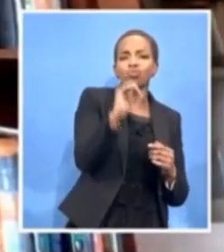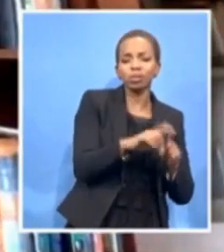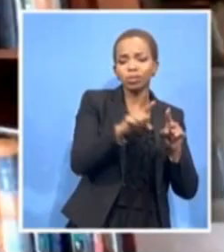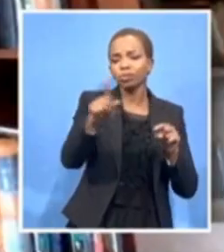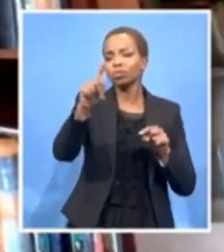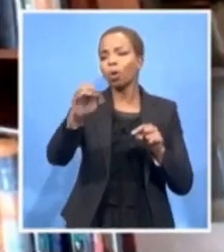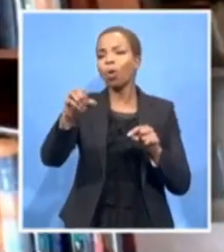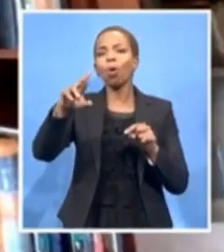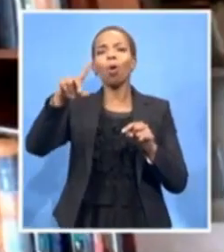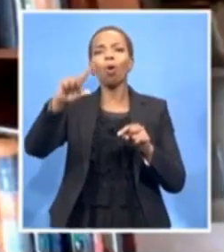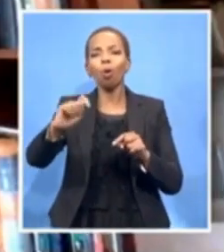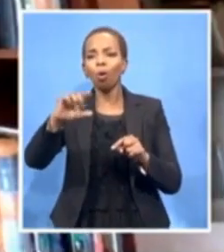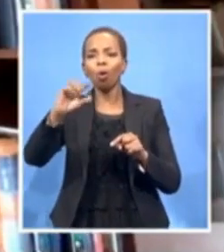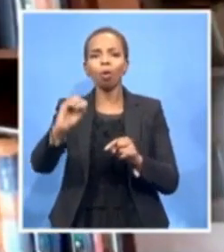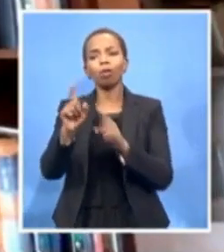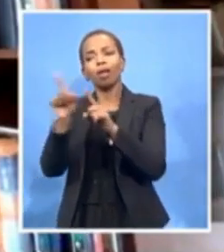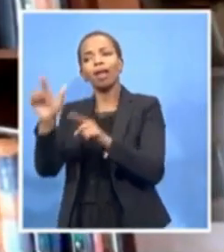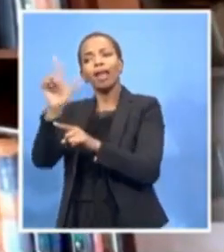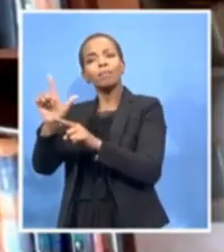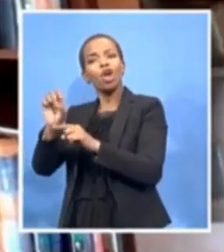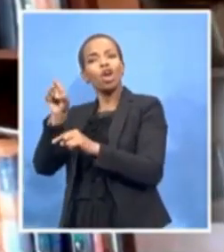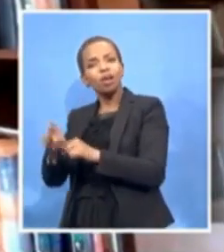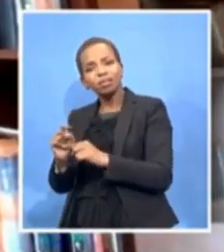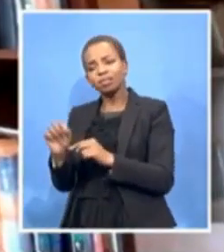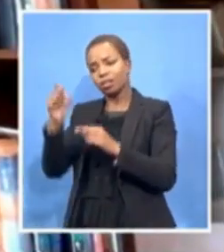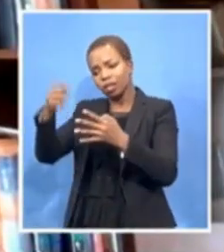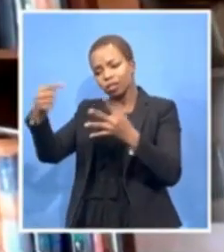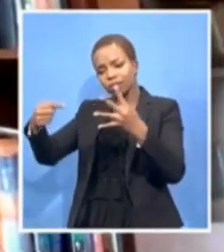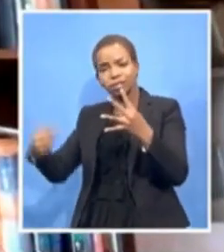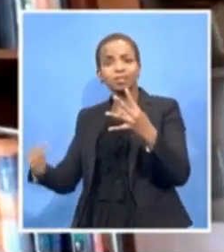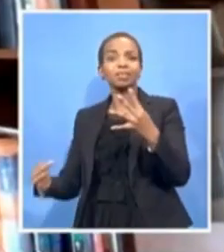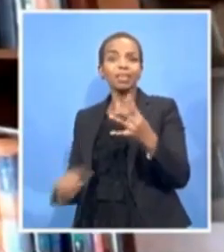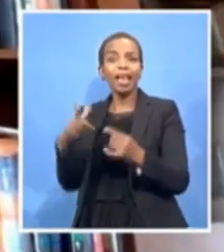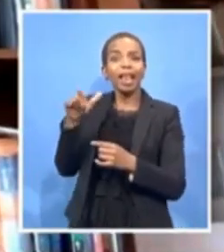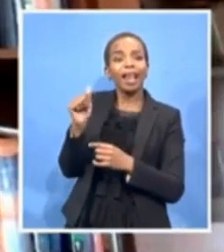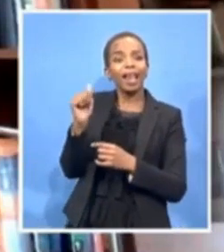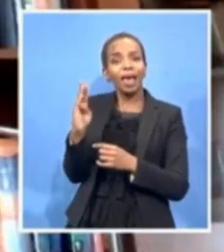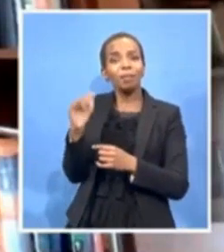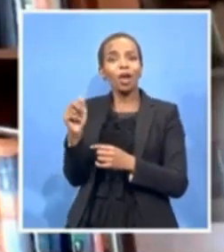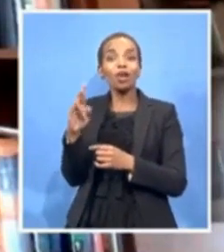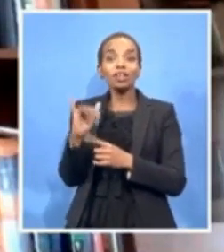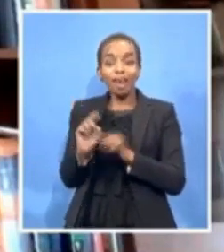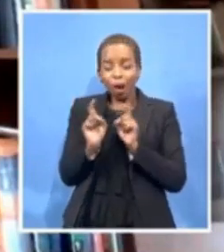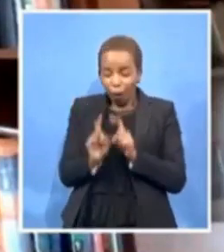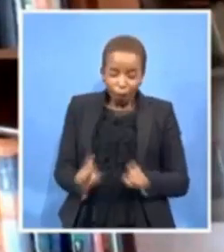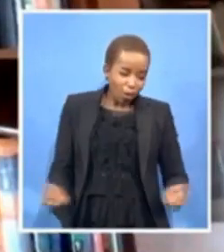Leone, and Guinea-Bissau, and to Liberia, so that I don't need a passport to move in that